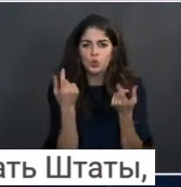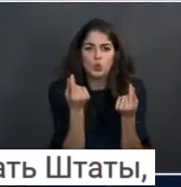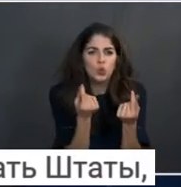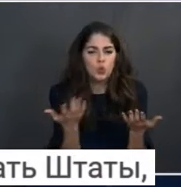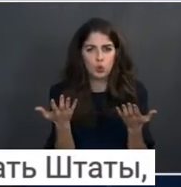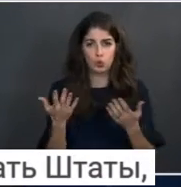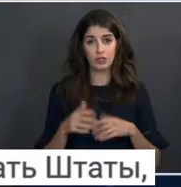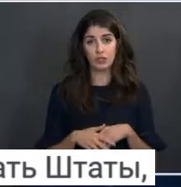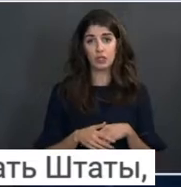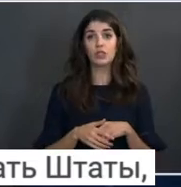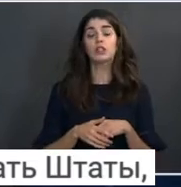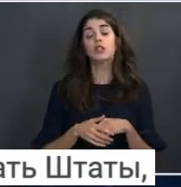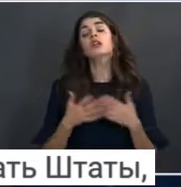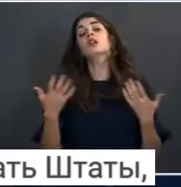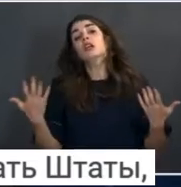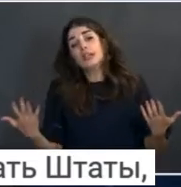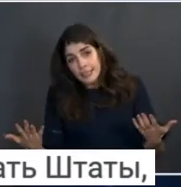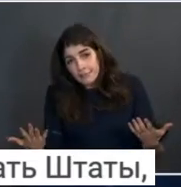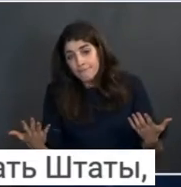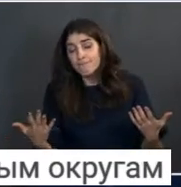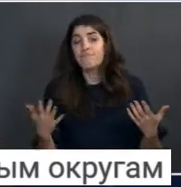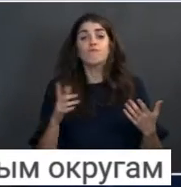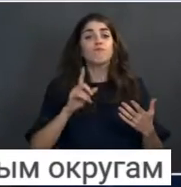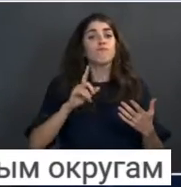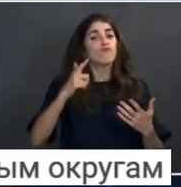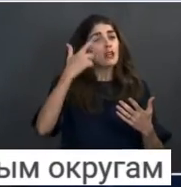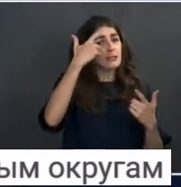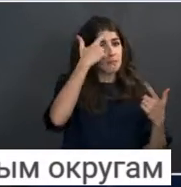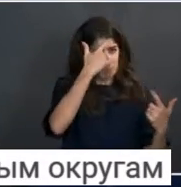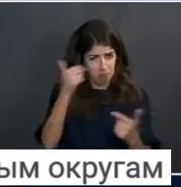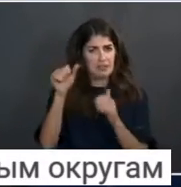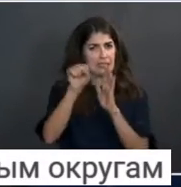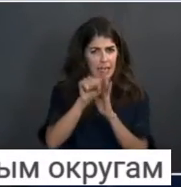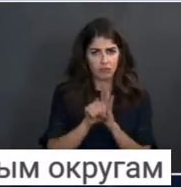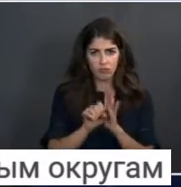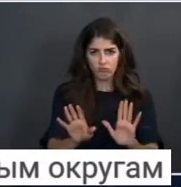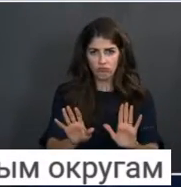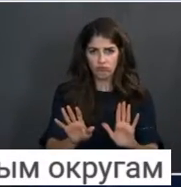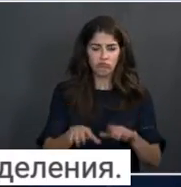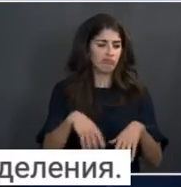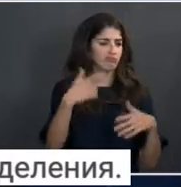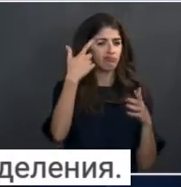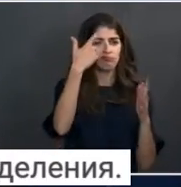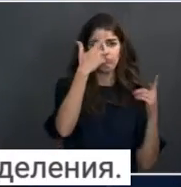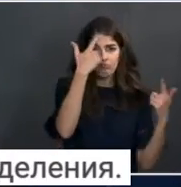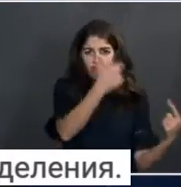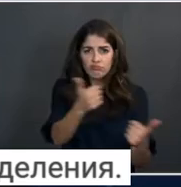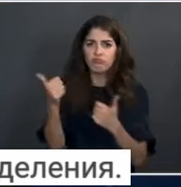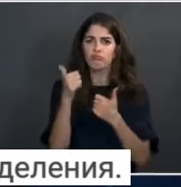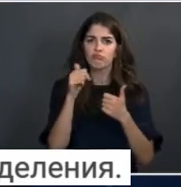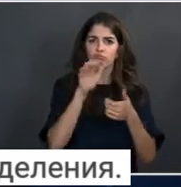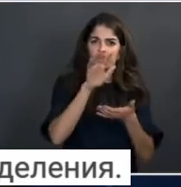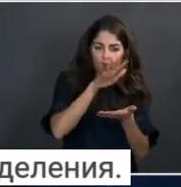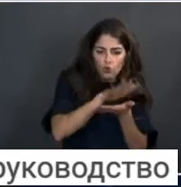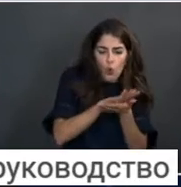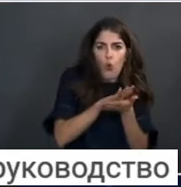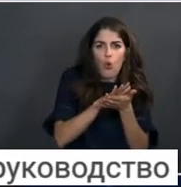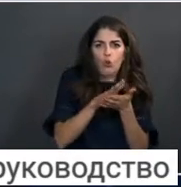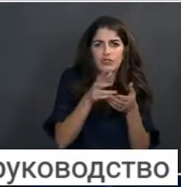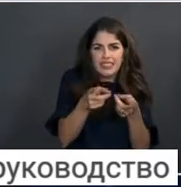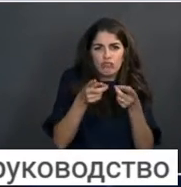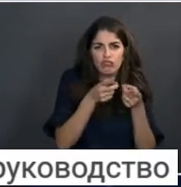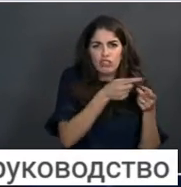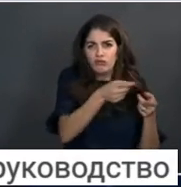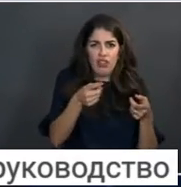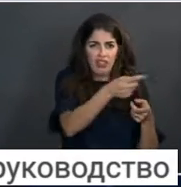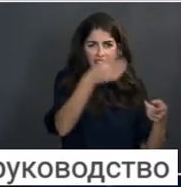will ultimately be up to states, to governors, to local school districts and others to make determinations, but we do